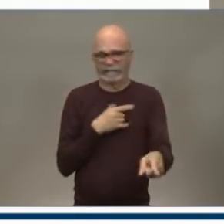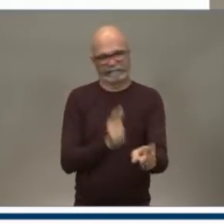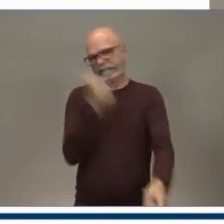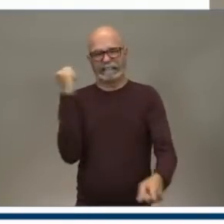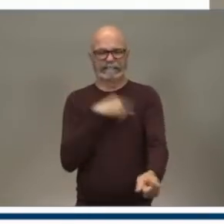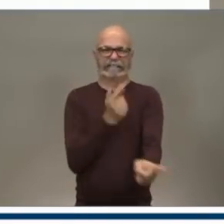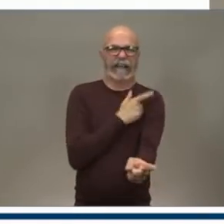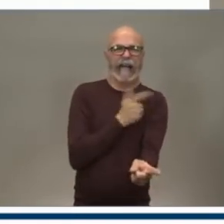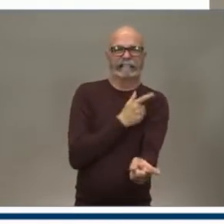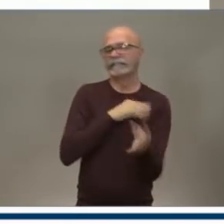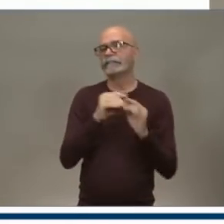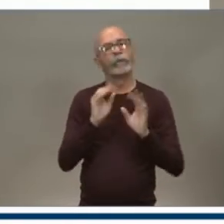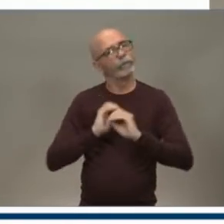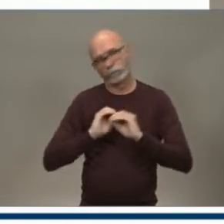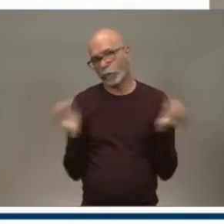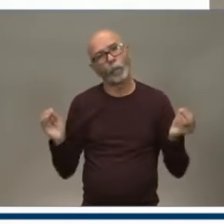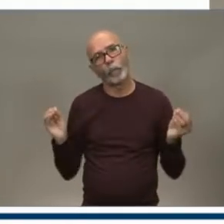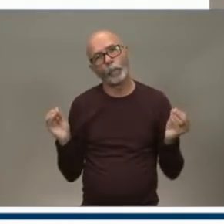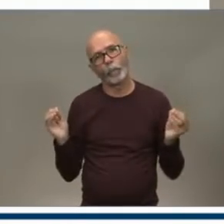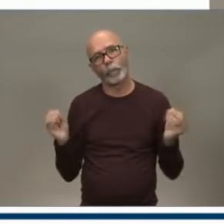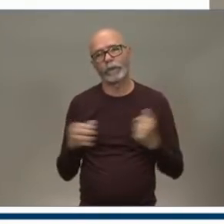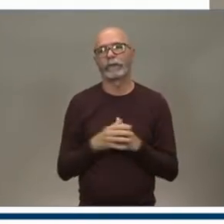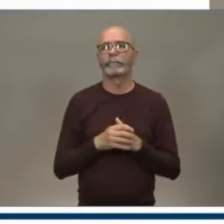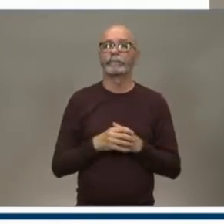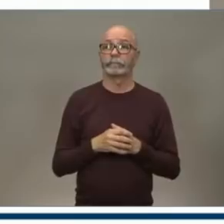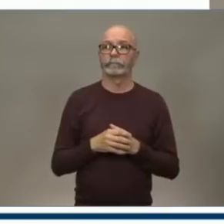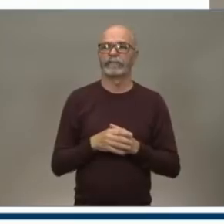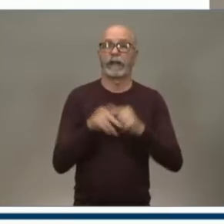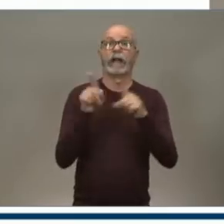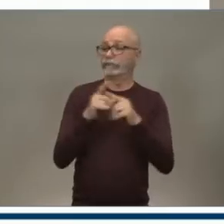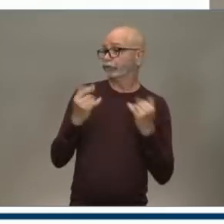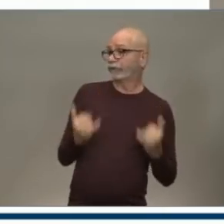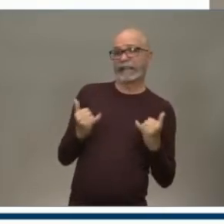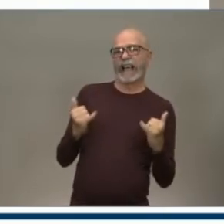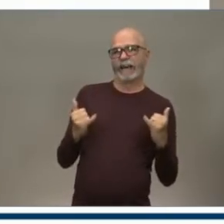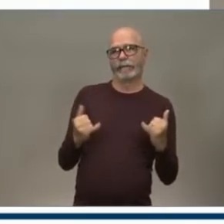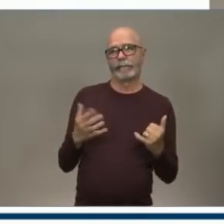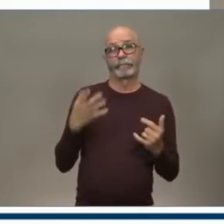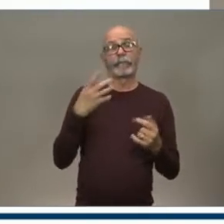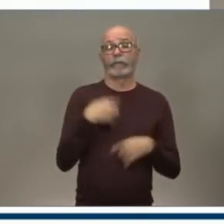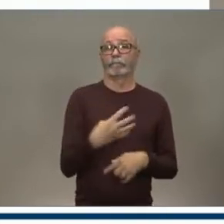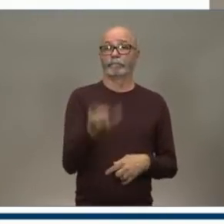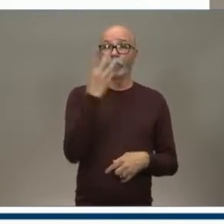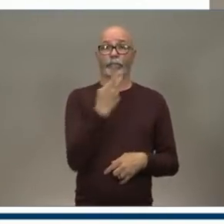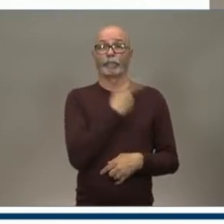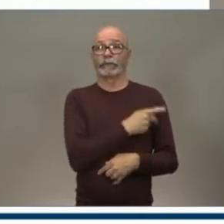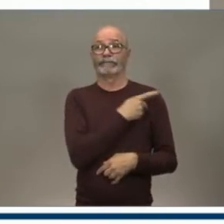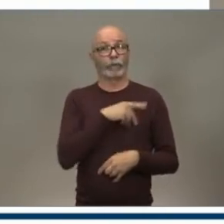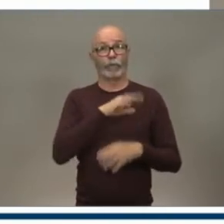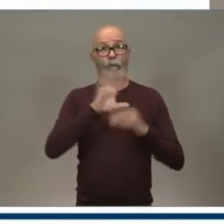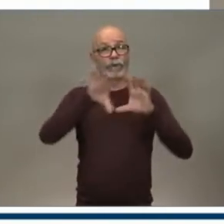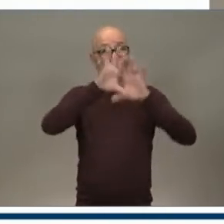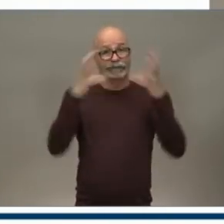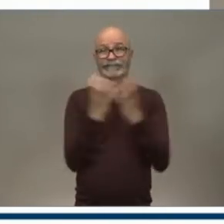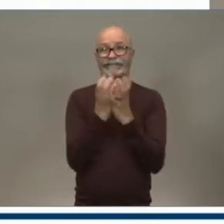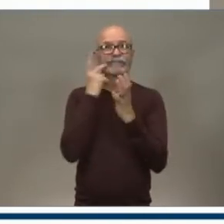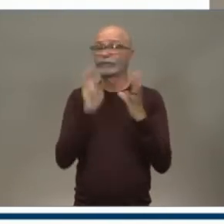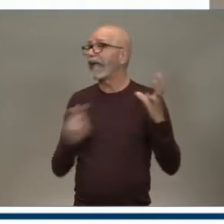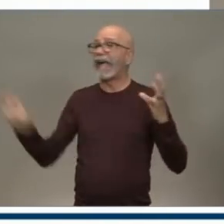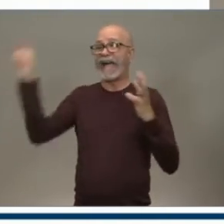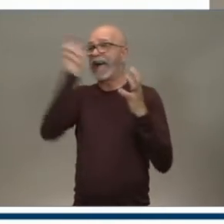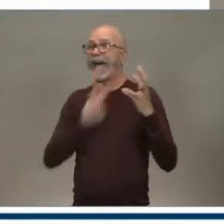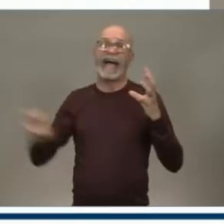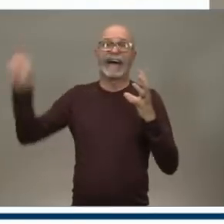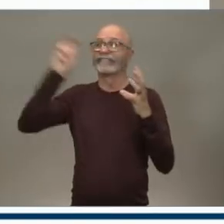the time to take trips out of the Atlantic bubble unless it's absolutely necessary. Stay home and enjoy what Nova Scotia has to